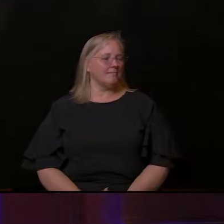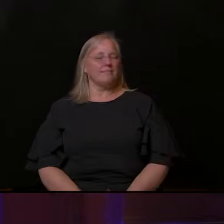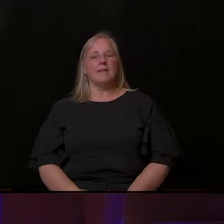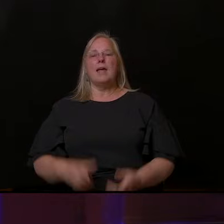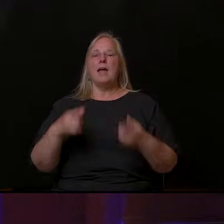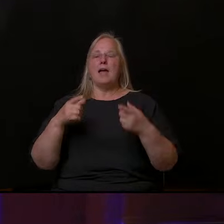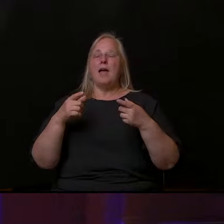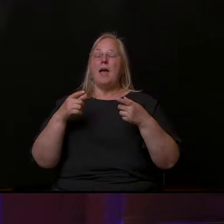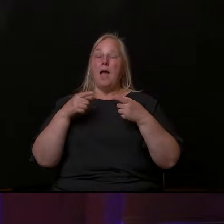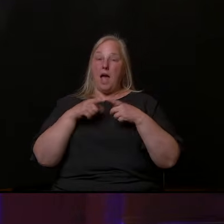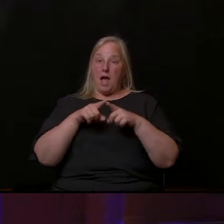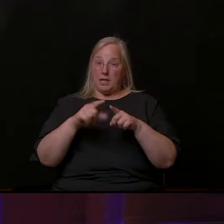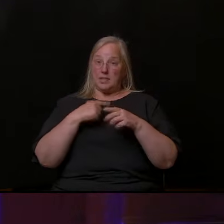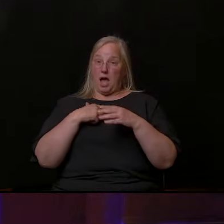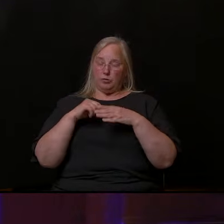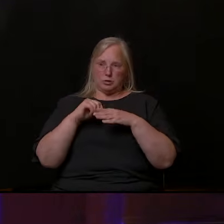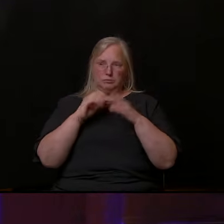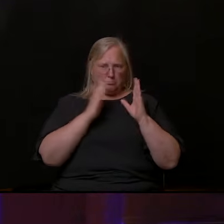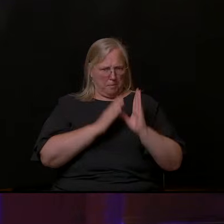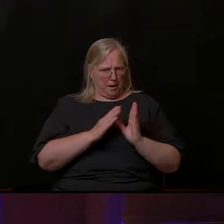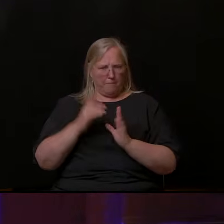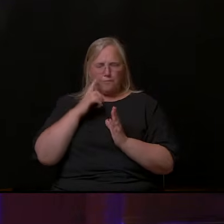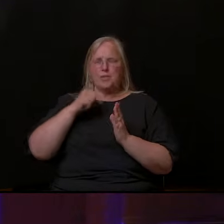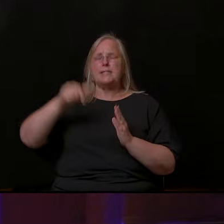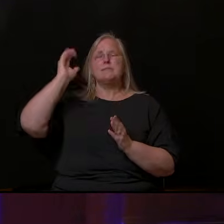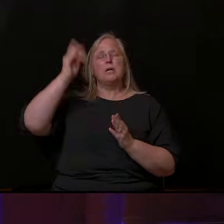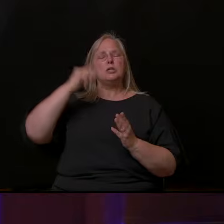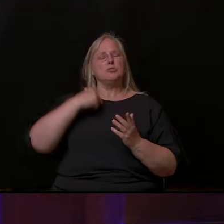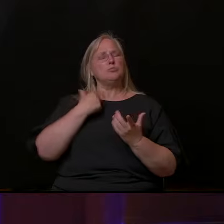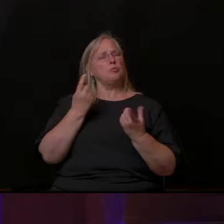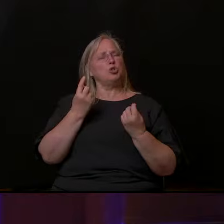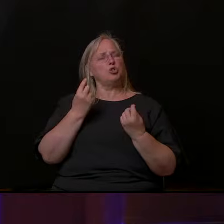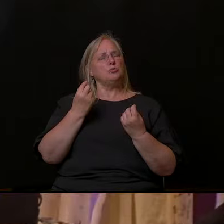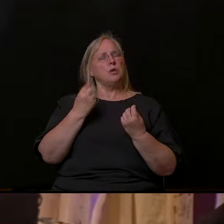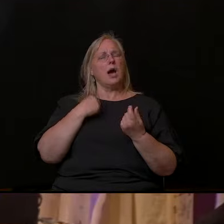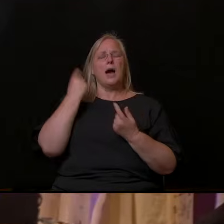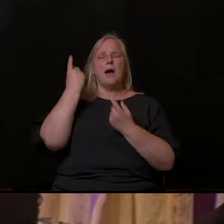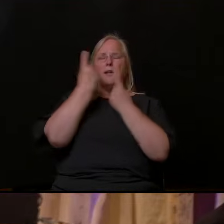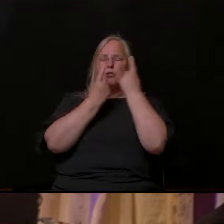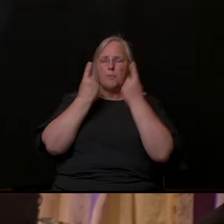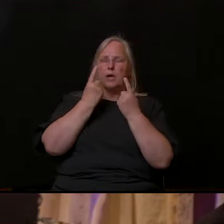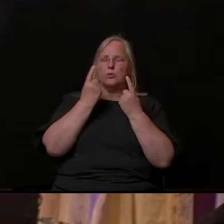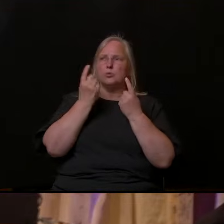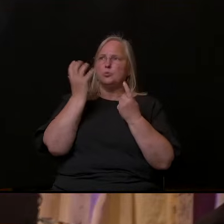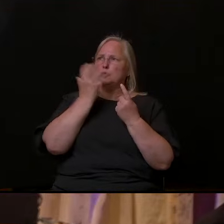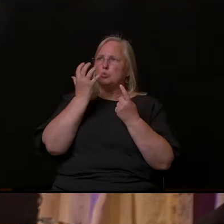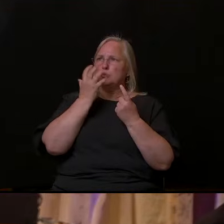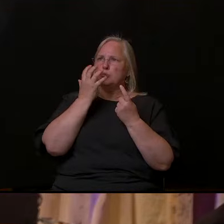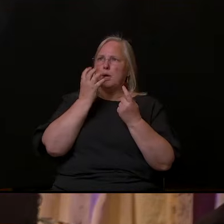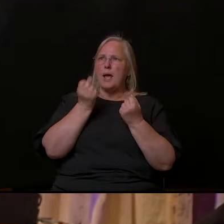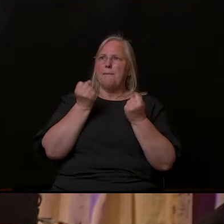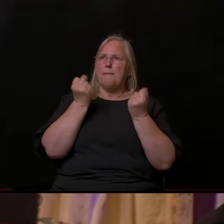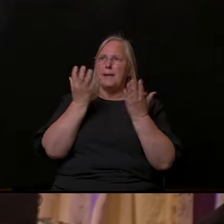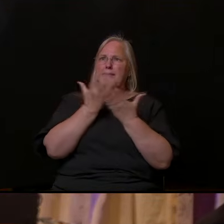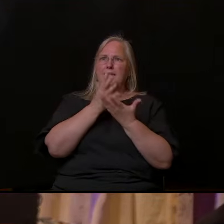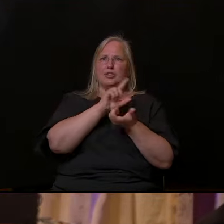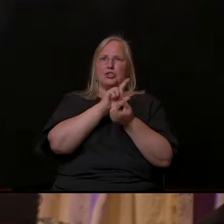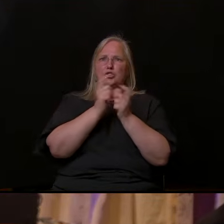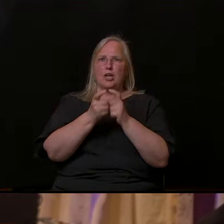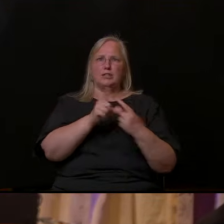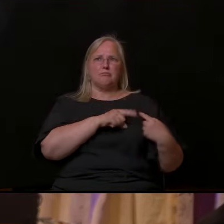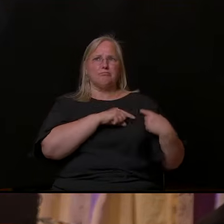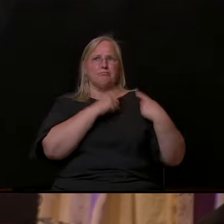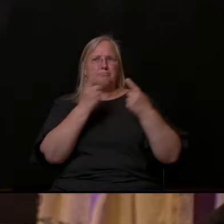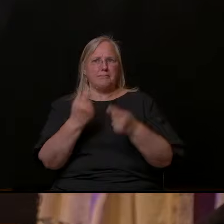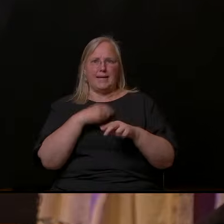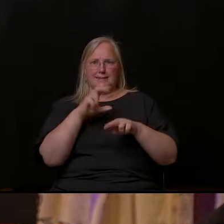As I was preparing for this speech, I thought about how much has changed since I sat in your seat.